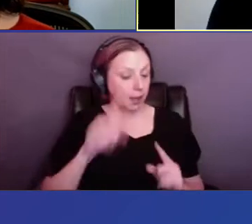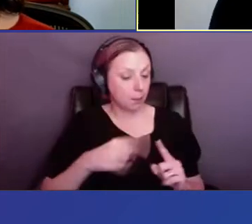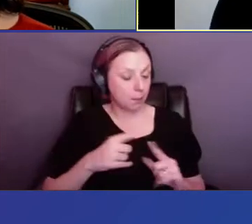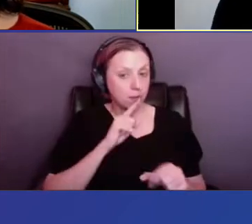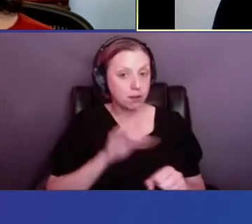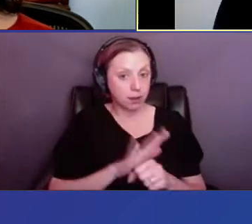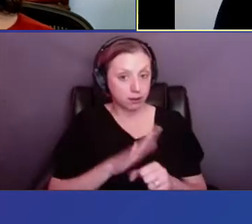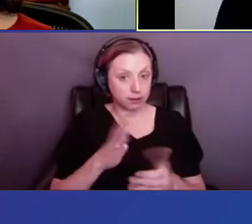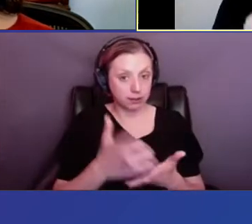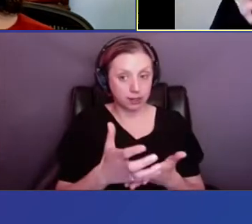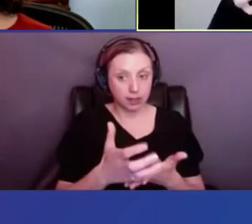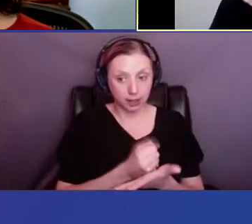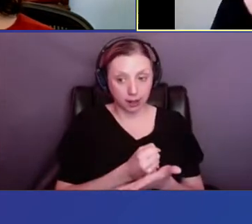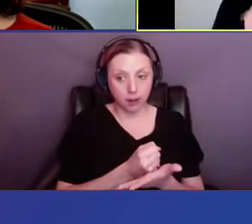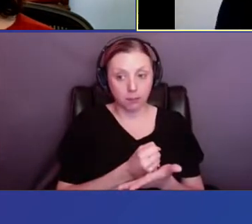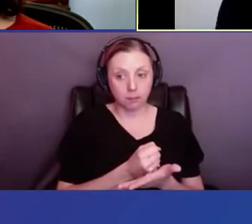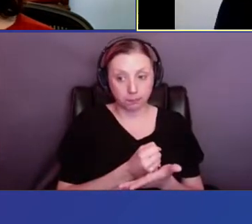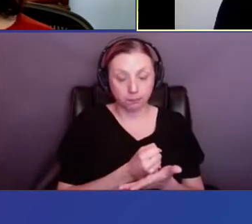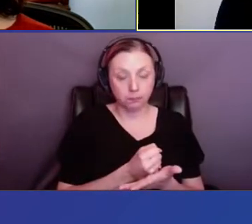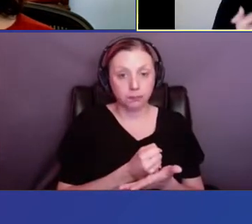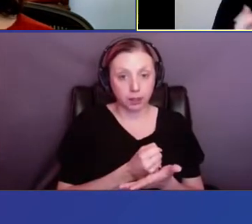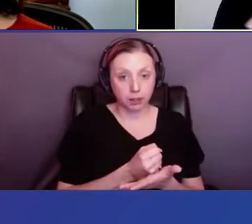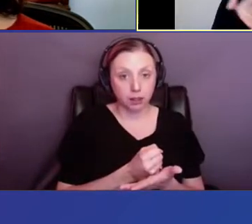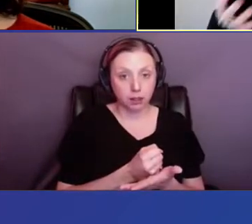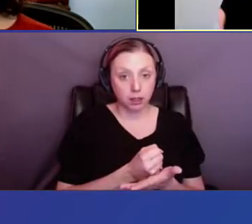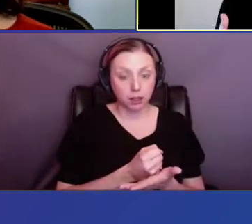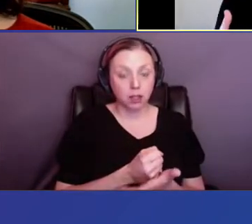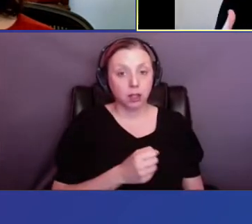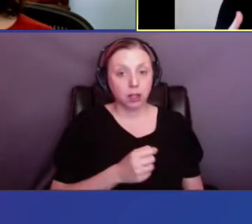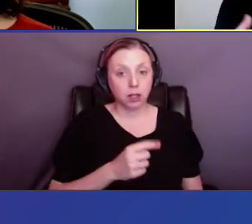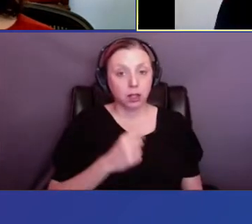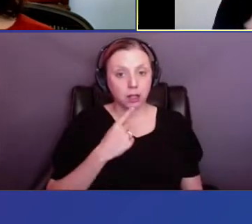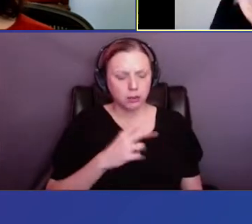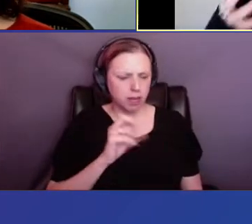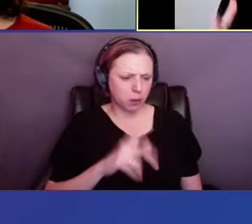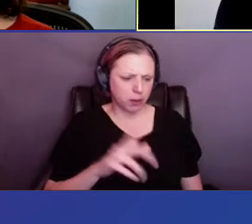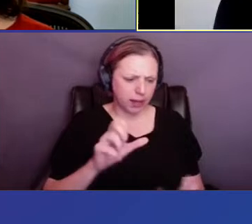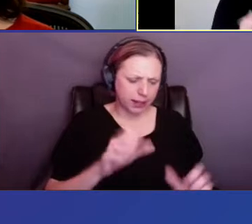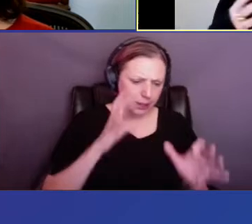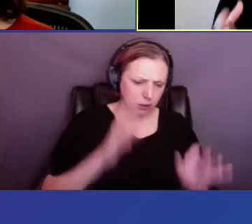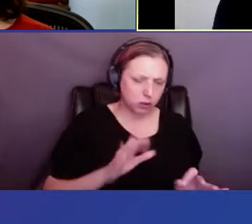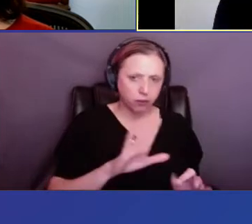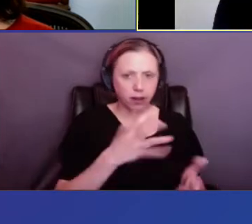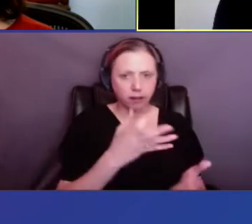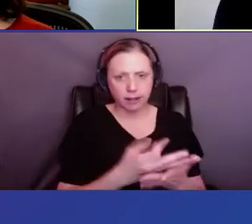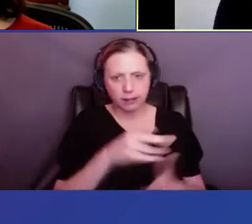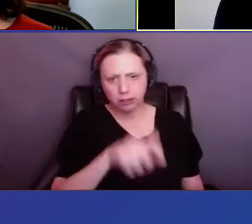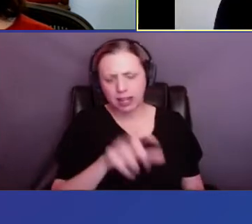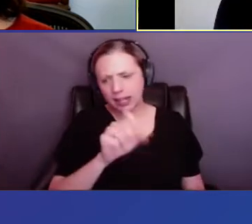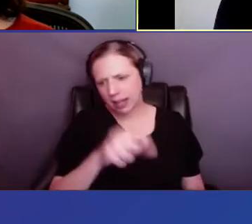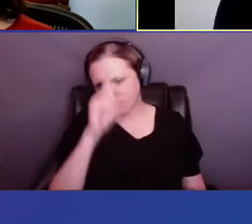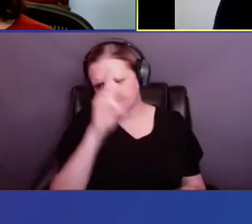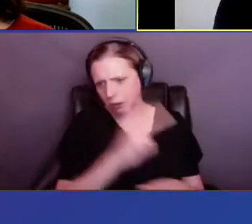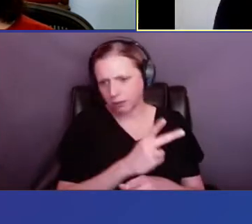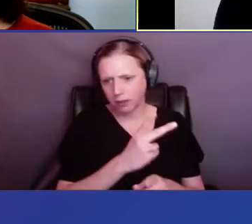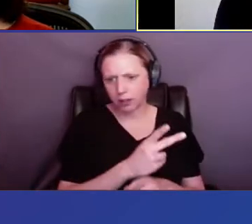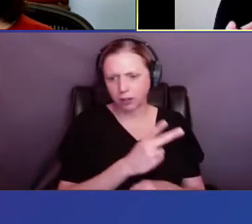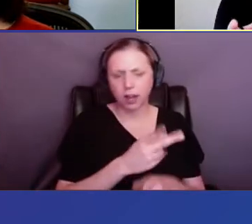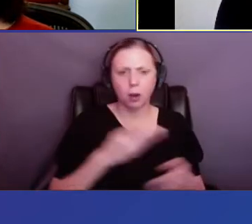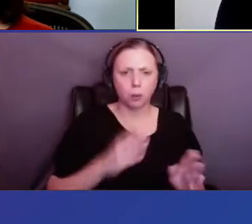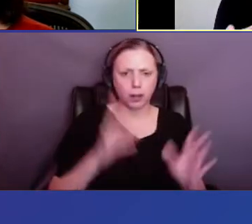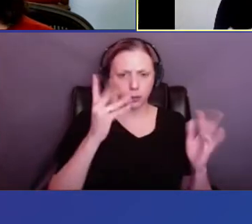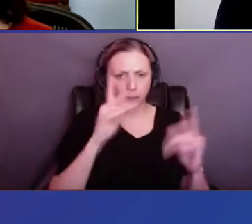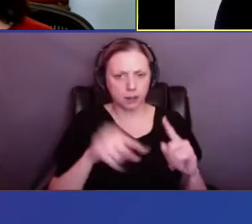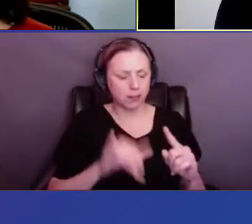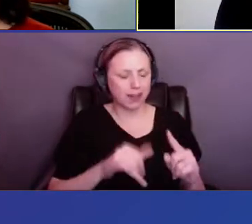when you give folks guaranteed income and you say, okay, can you determine that they have financial need? Yes, we figured out a way to do that. It's imperfect.